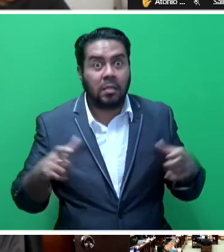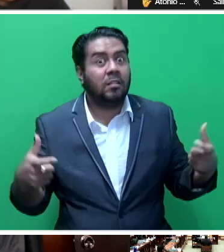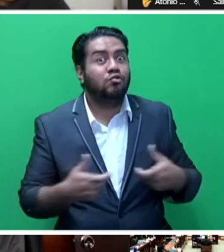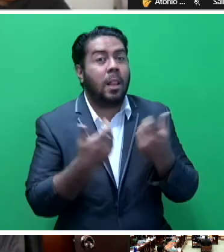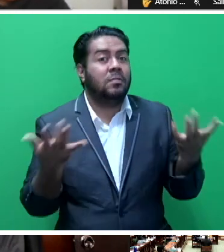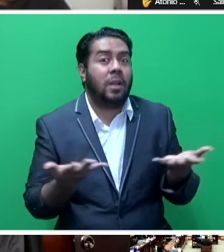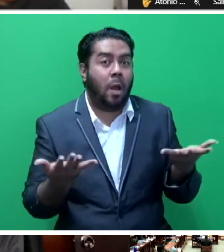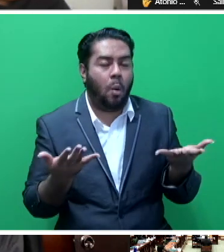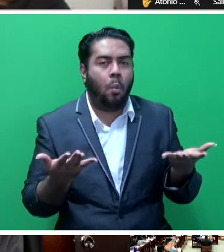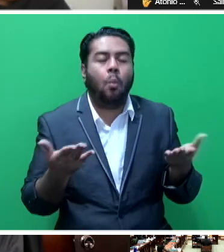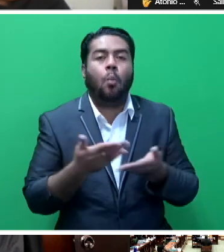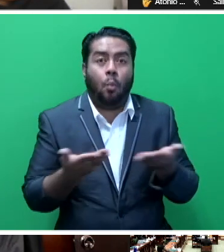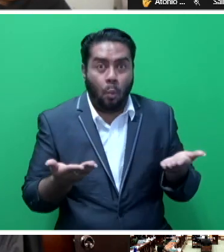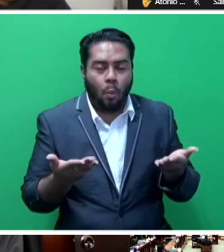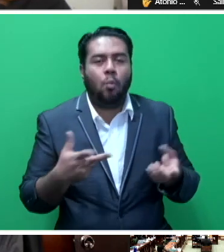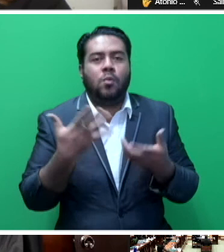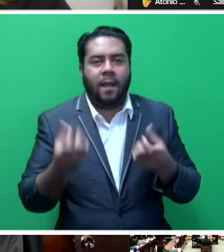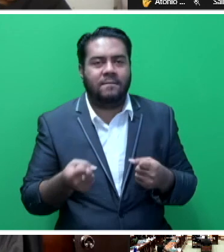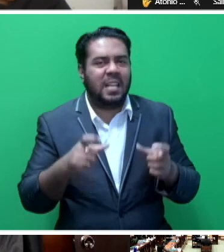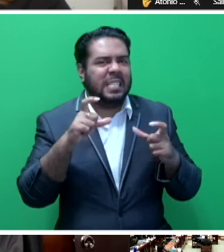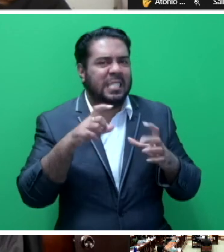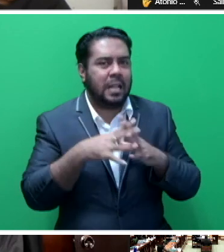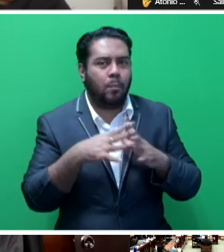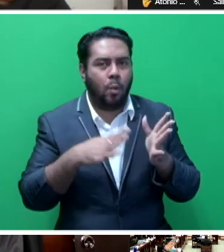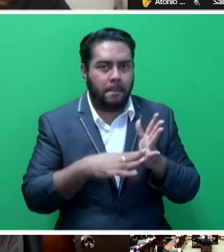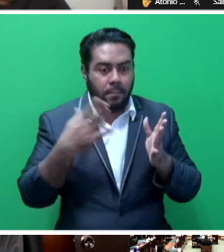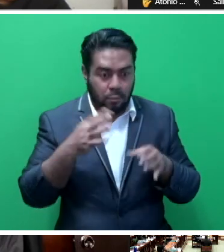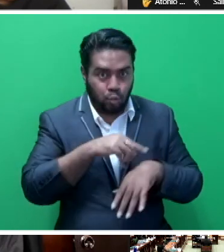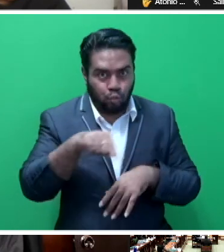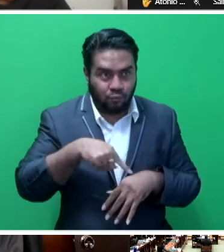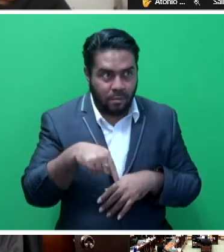and also as I speak, the officials led by the Permanent Secretary are